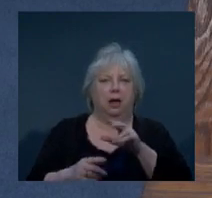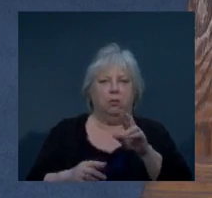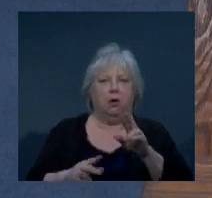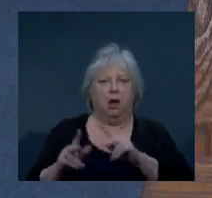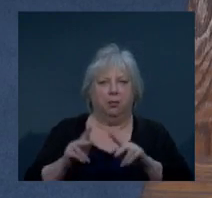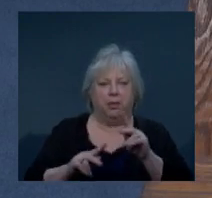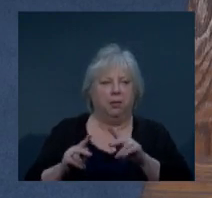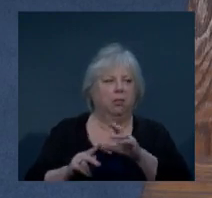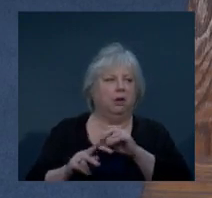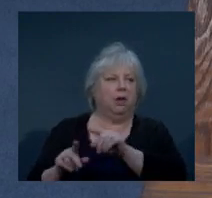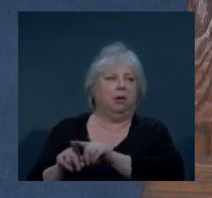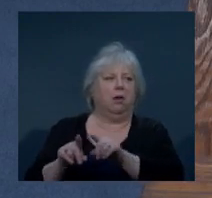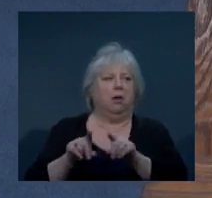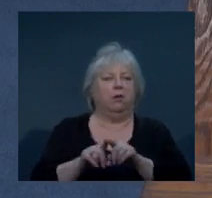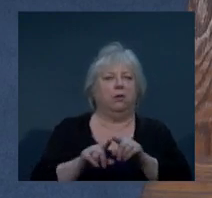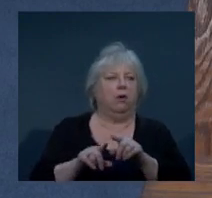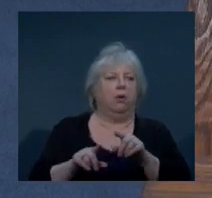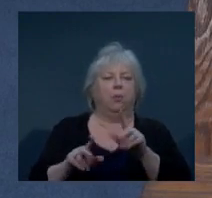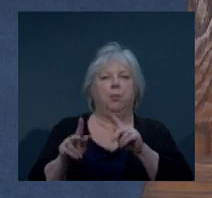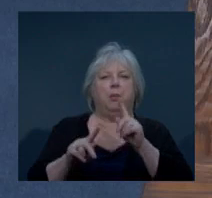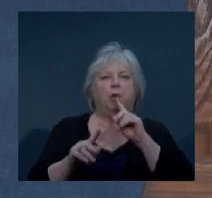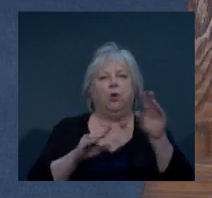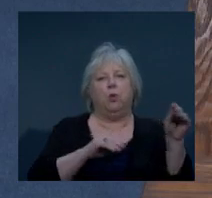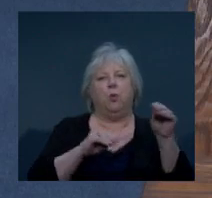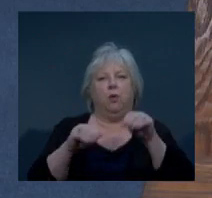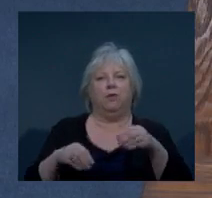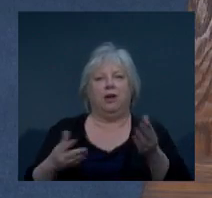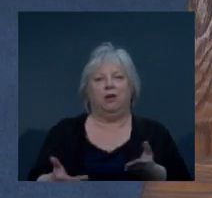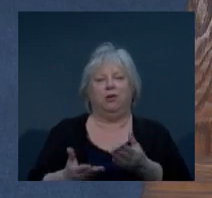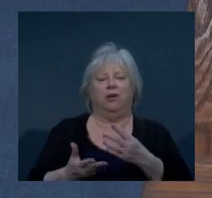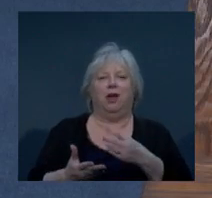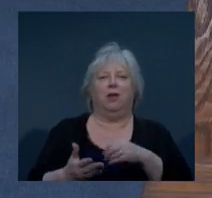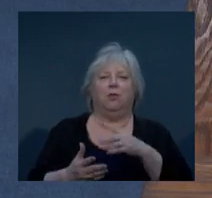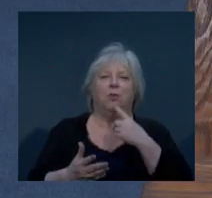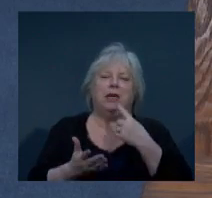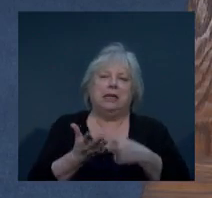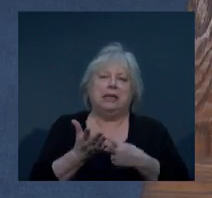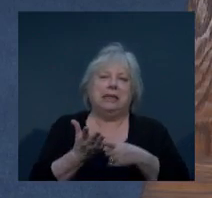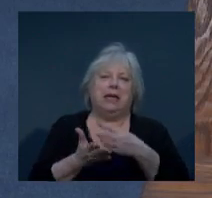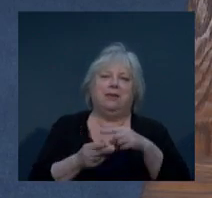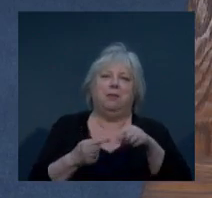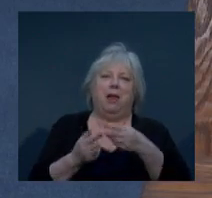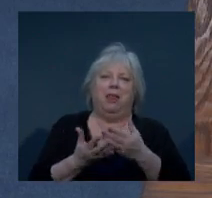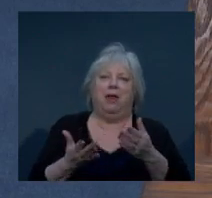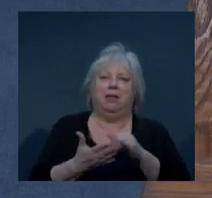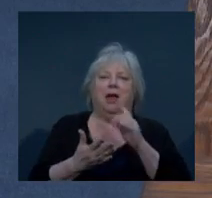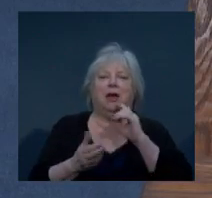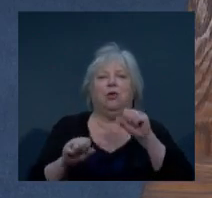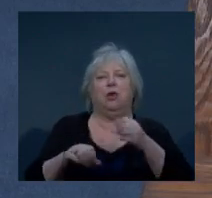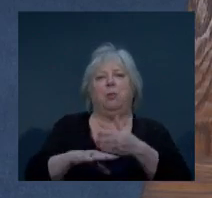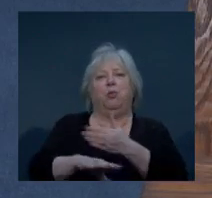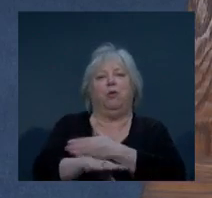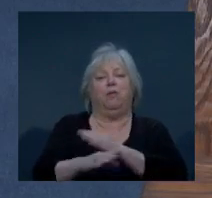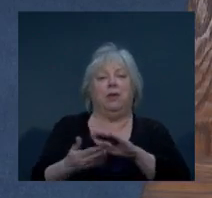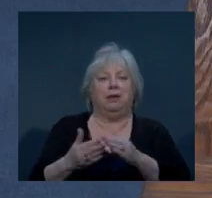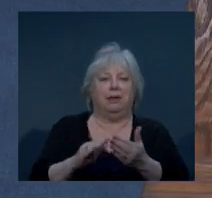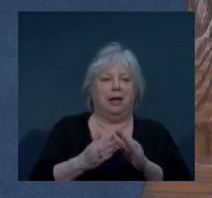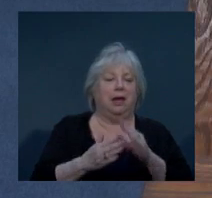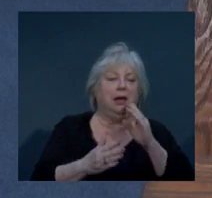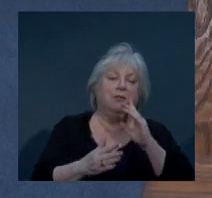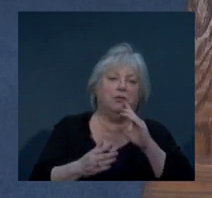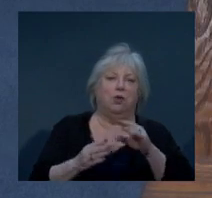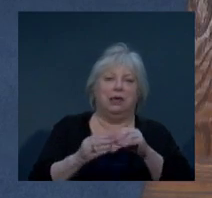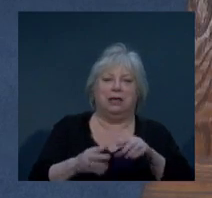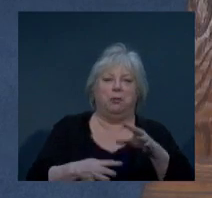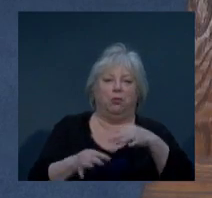also of transplants. And we talked about things that could improve the city, from a replacement of Riverfest, since